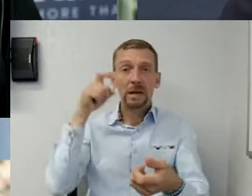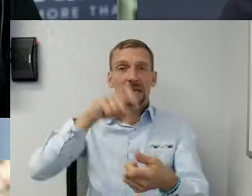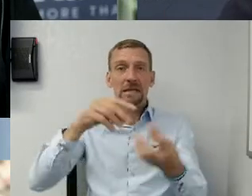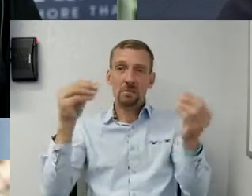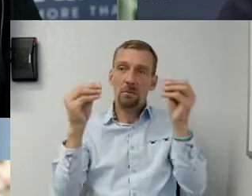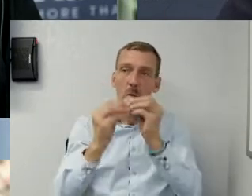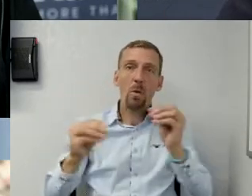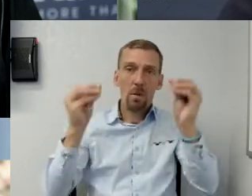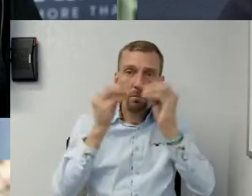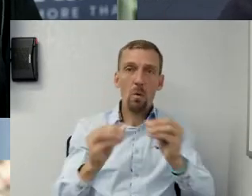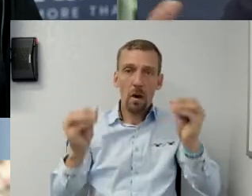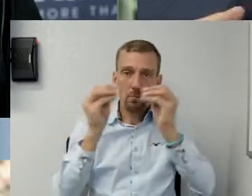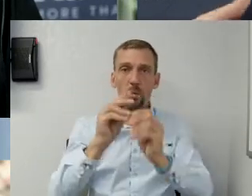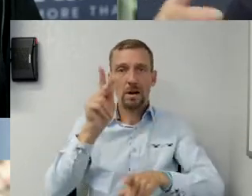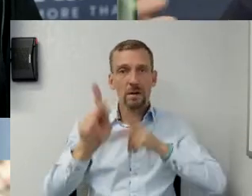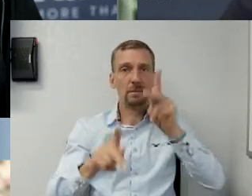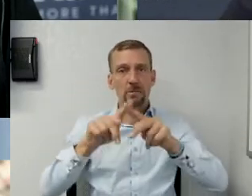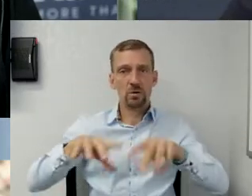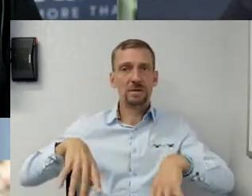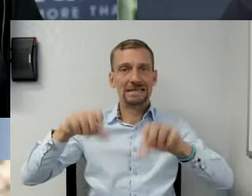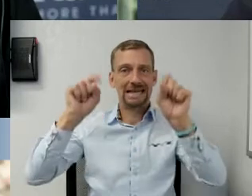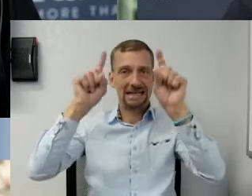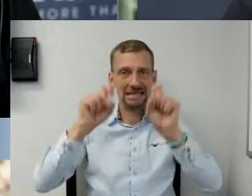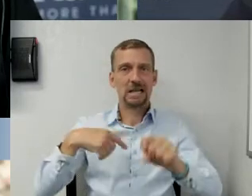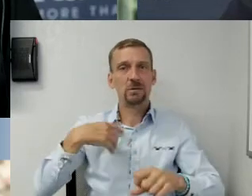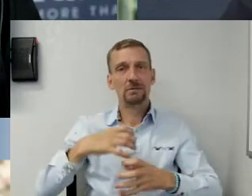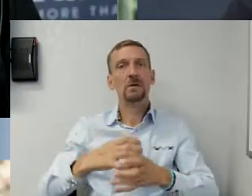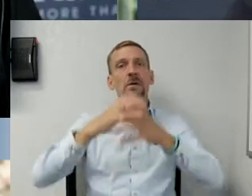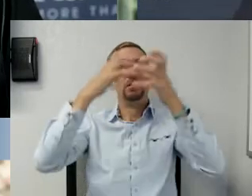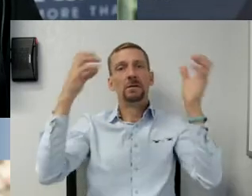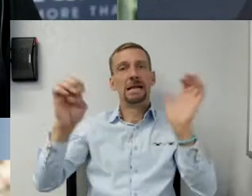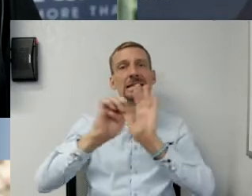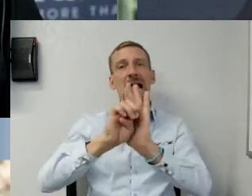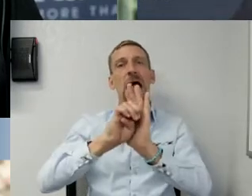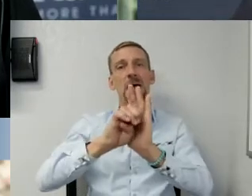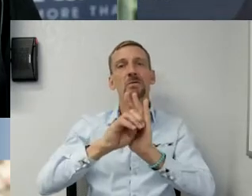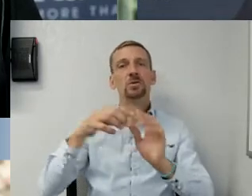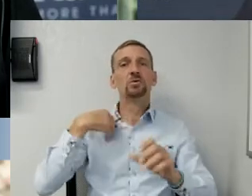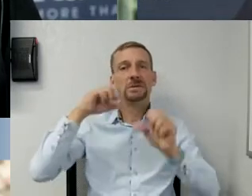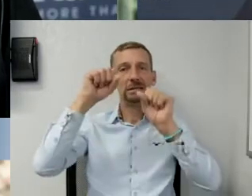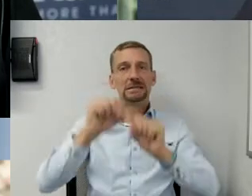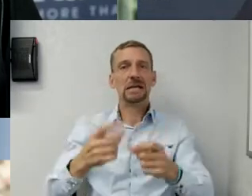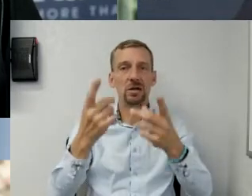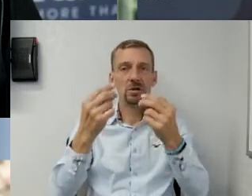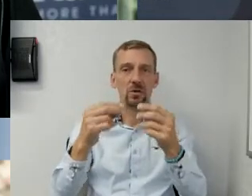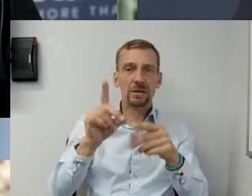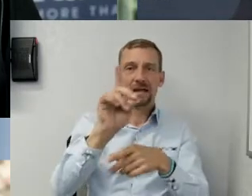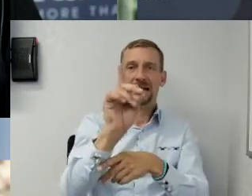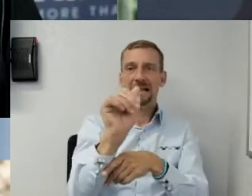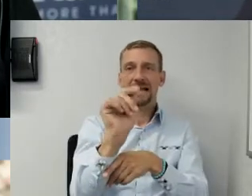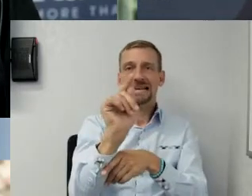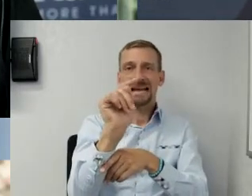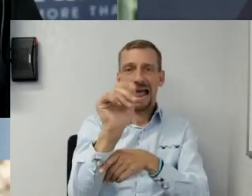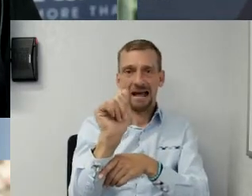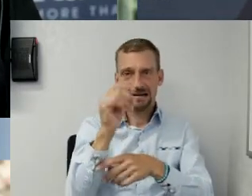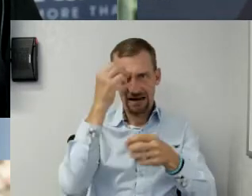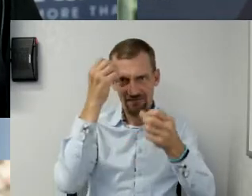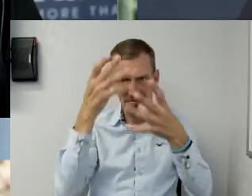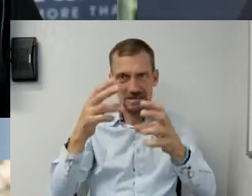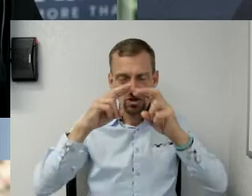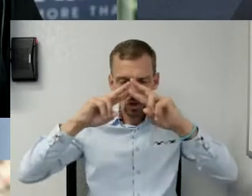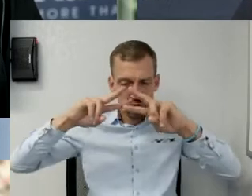and more people to take it so we have a large enough sample so we can start doing, the data dissection and trying to